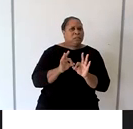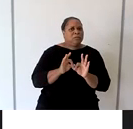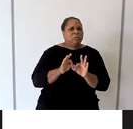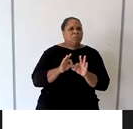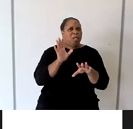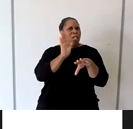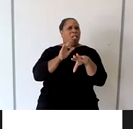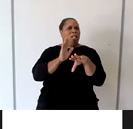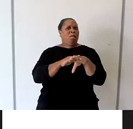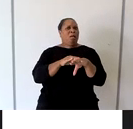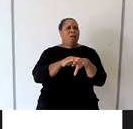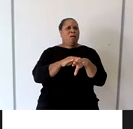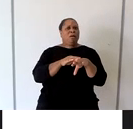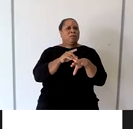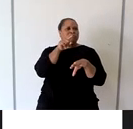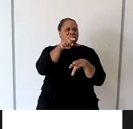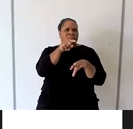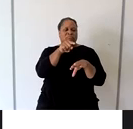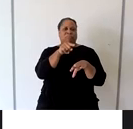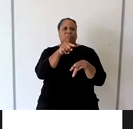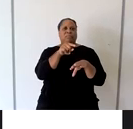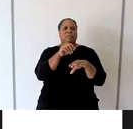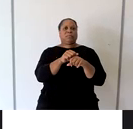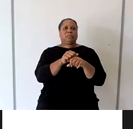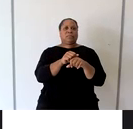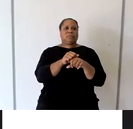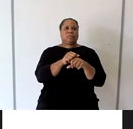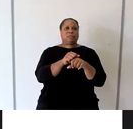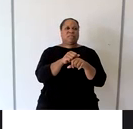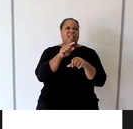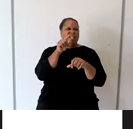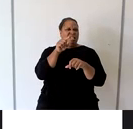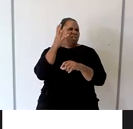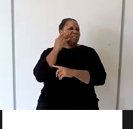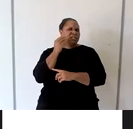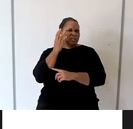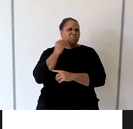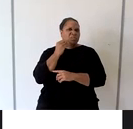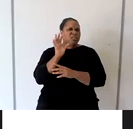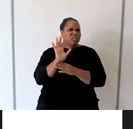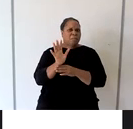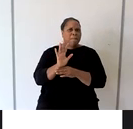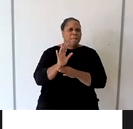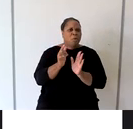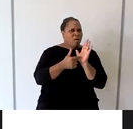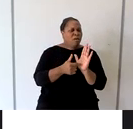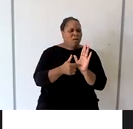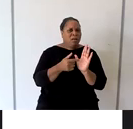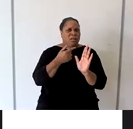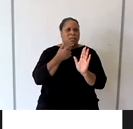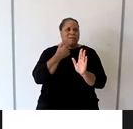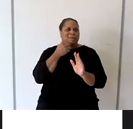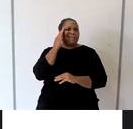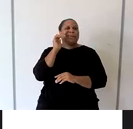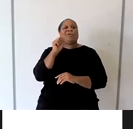out, you know, this experience and this movie. And I know that Anne